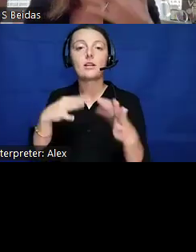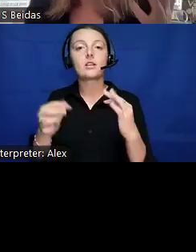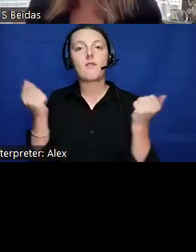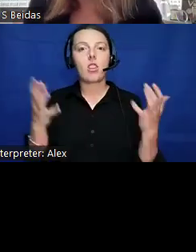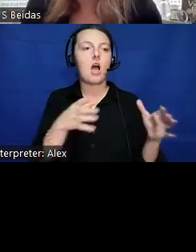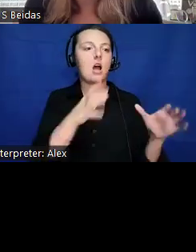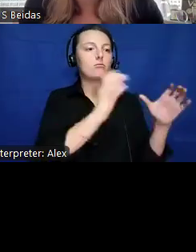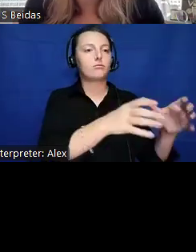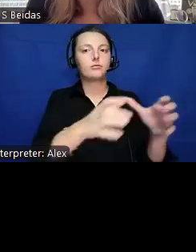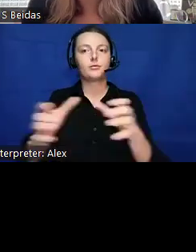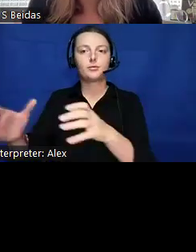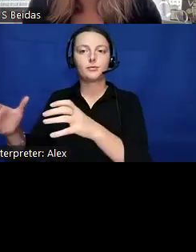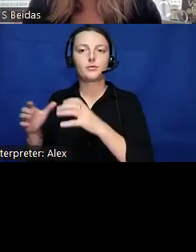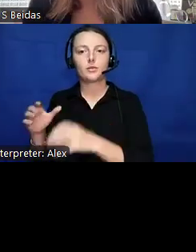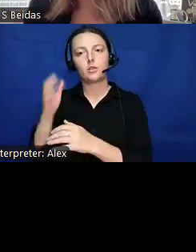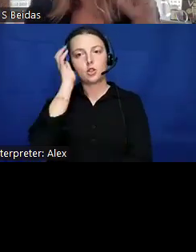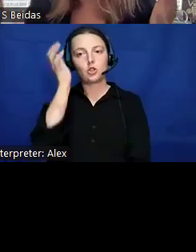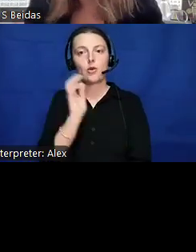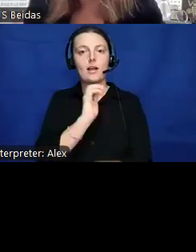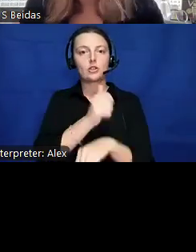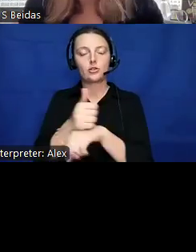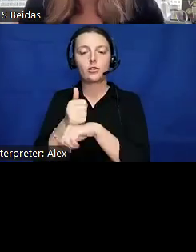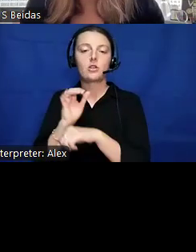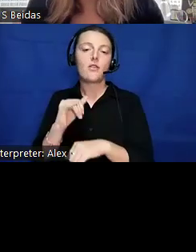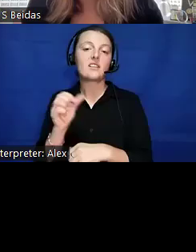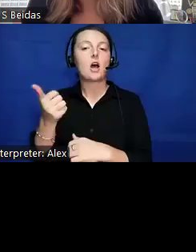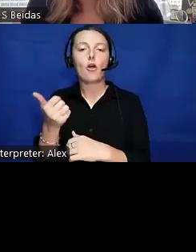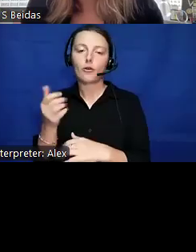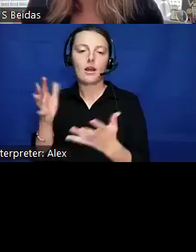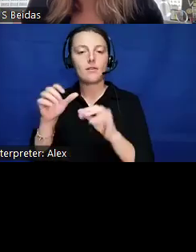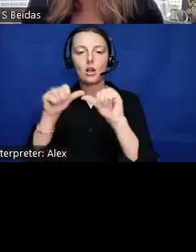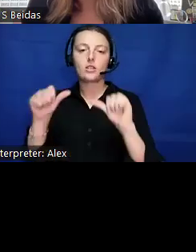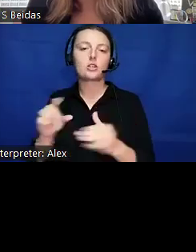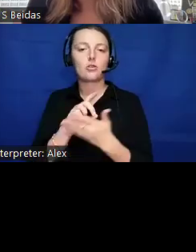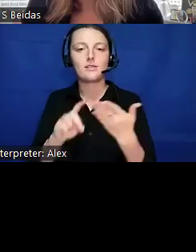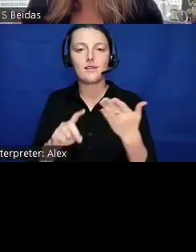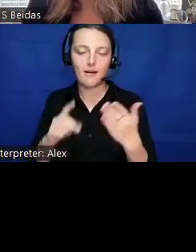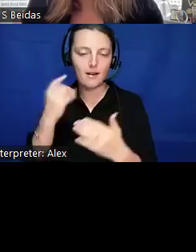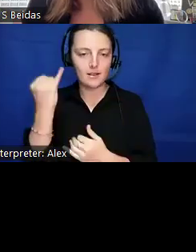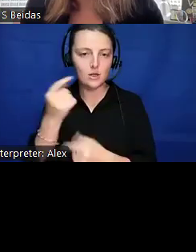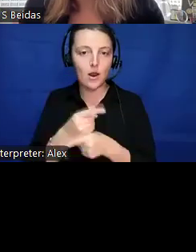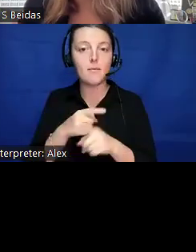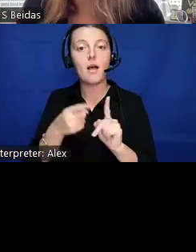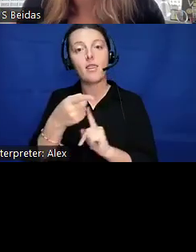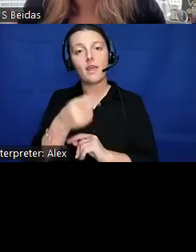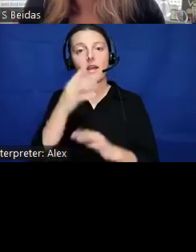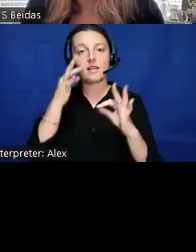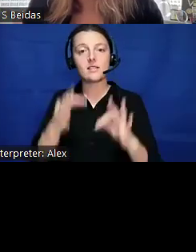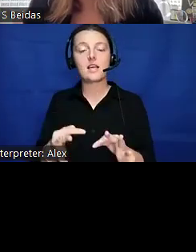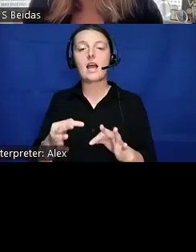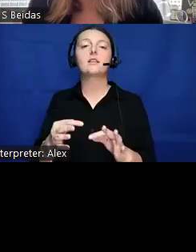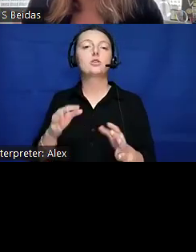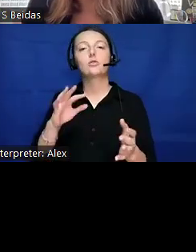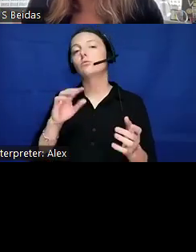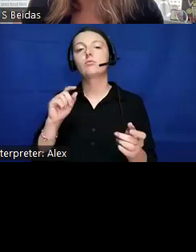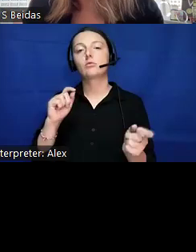which would be another kind of choice architecture design environment idea, they actually created this fun little who's the best soccer